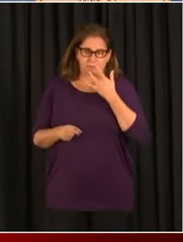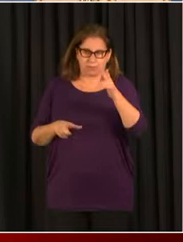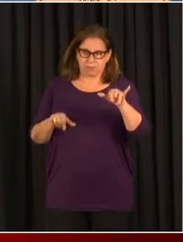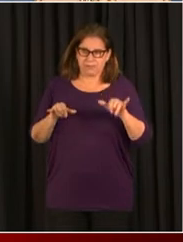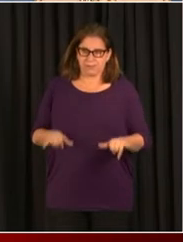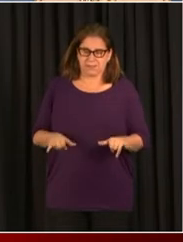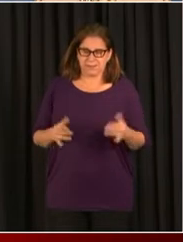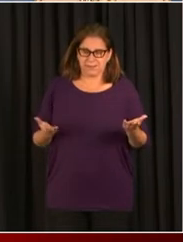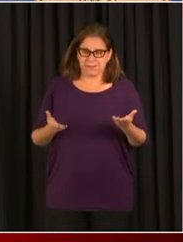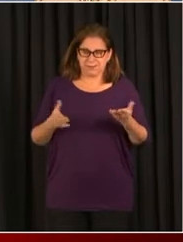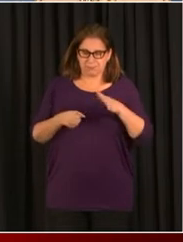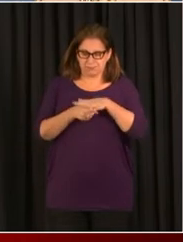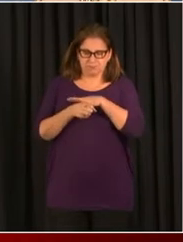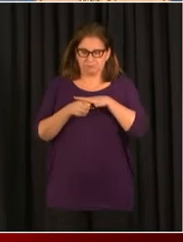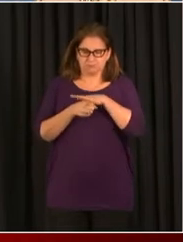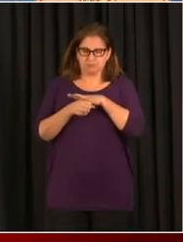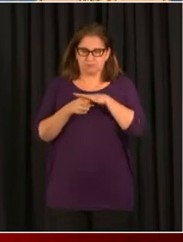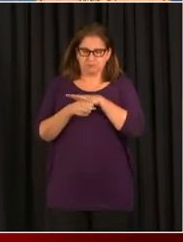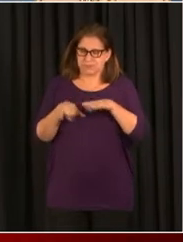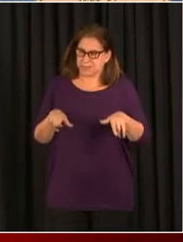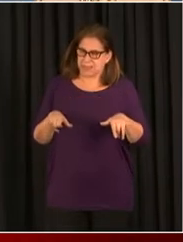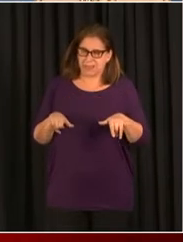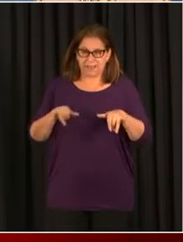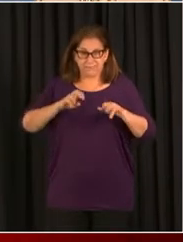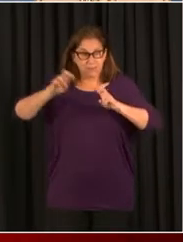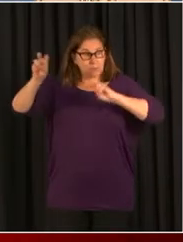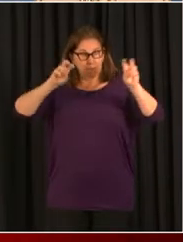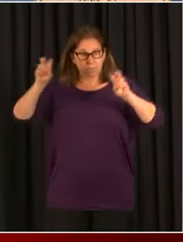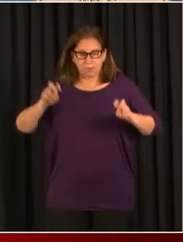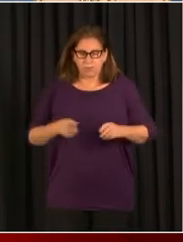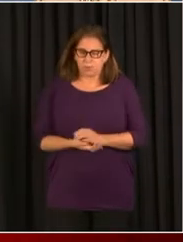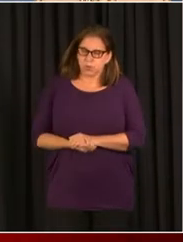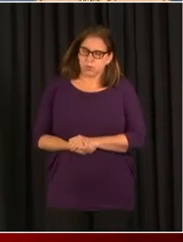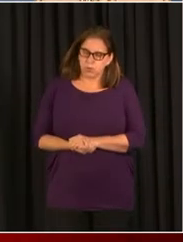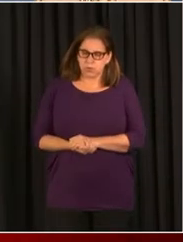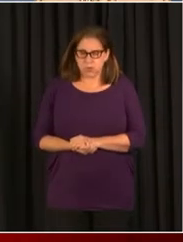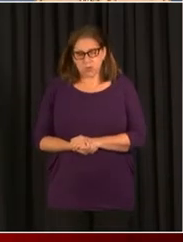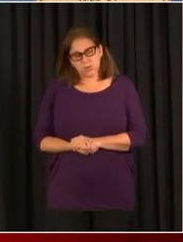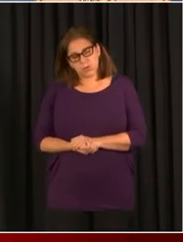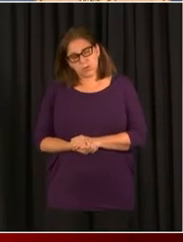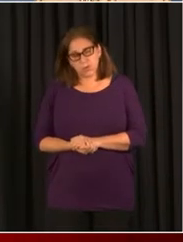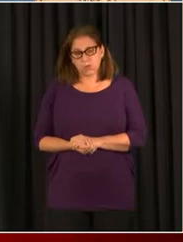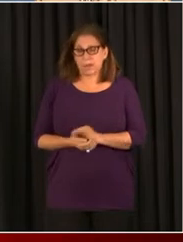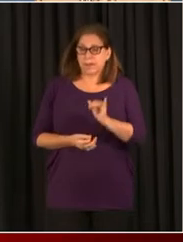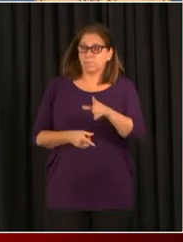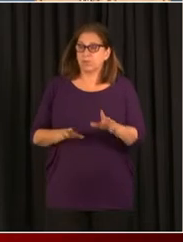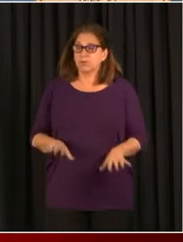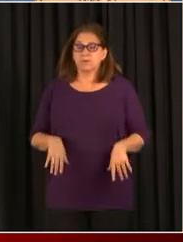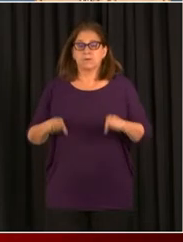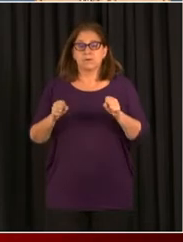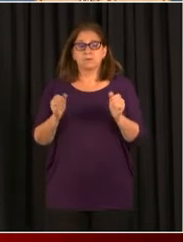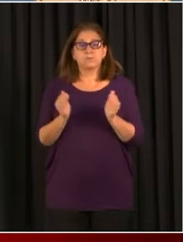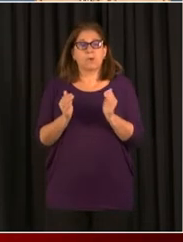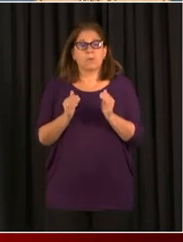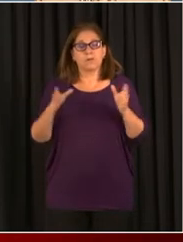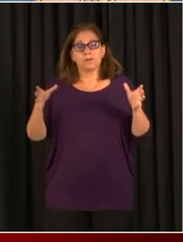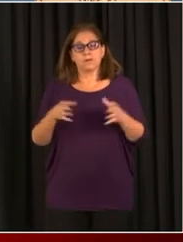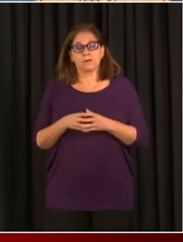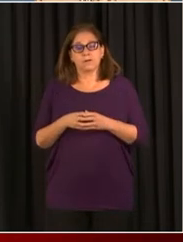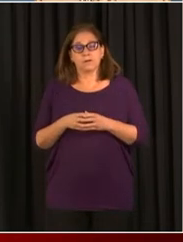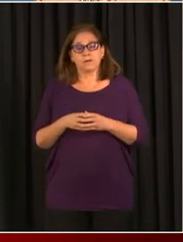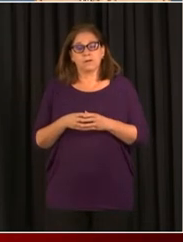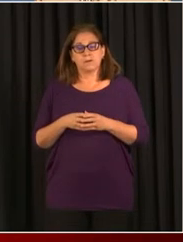Further, if you do host a small gathering, here are some very critical do's and don'ts.